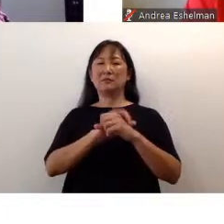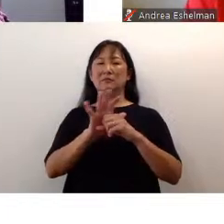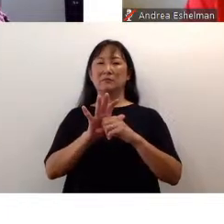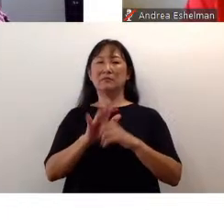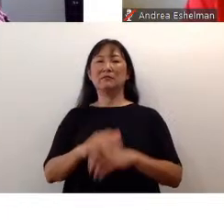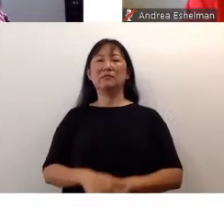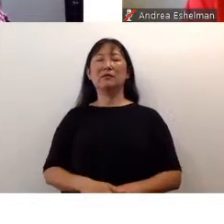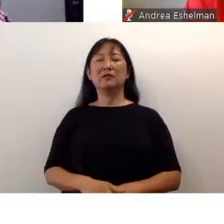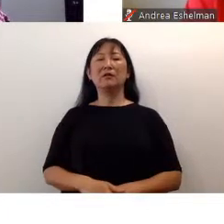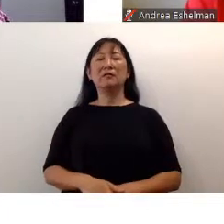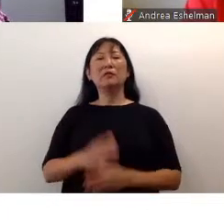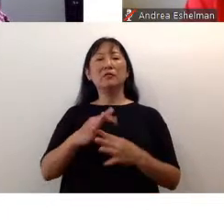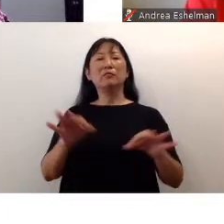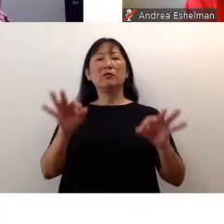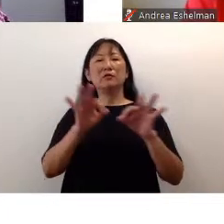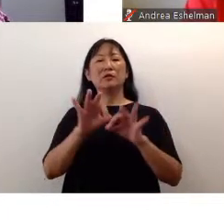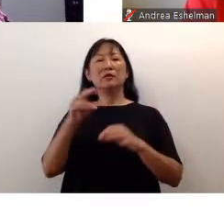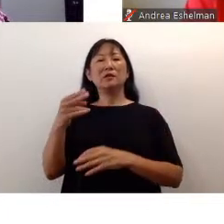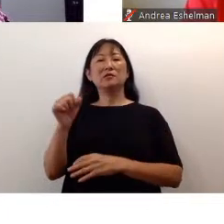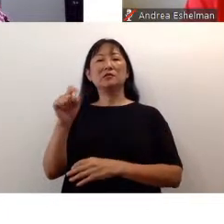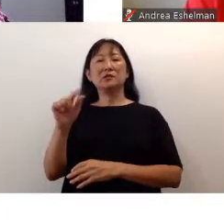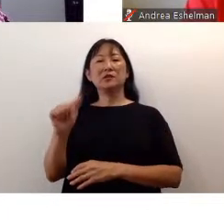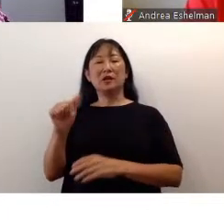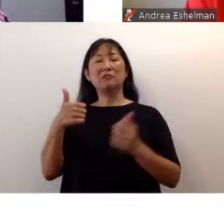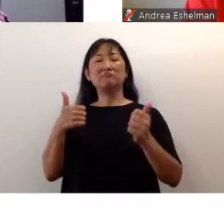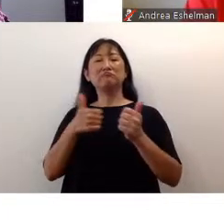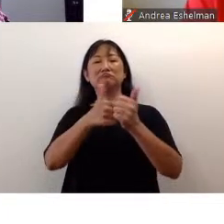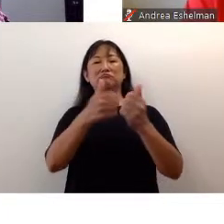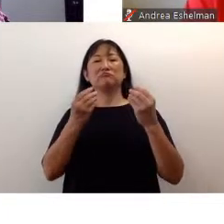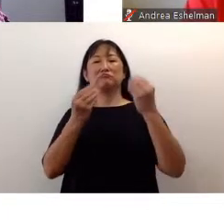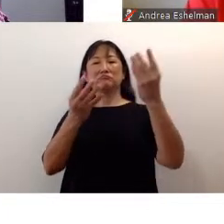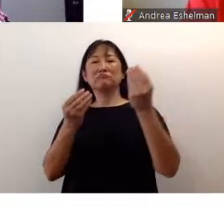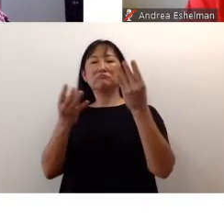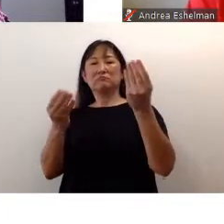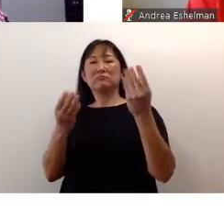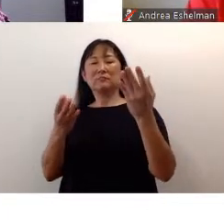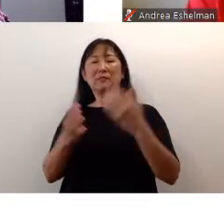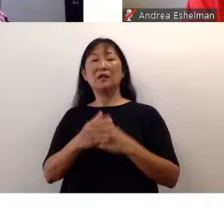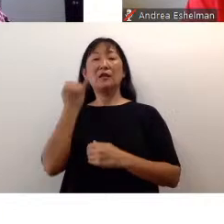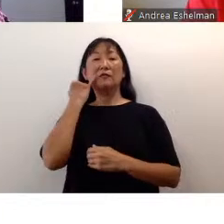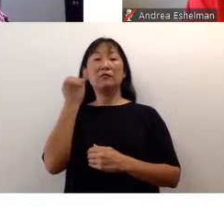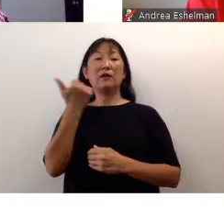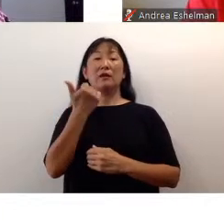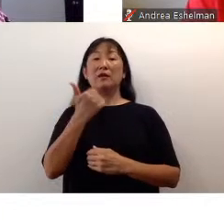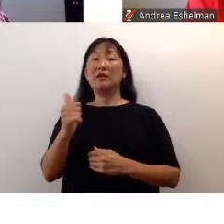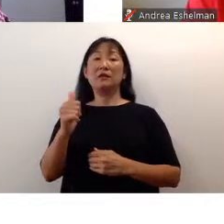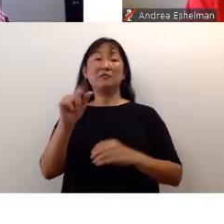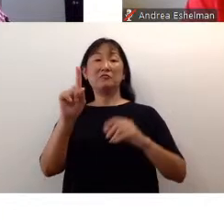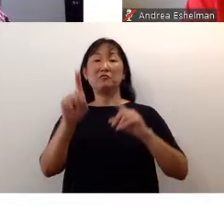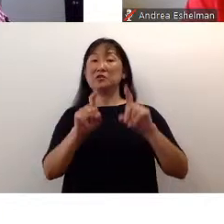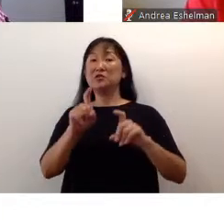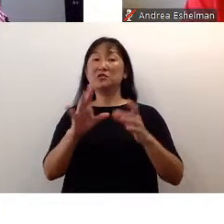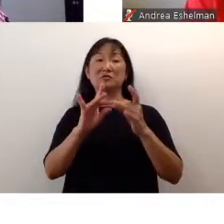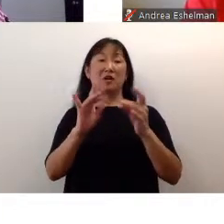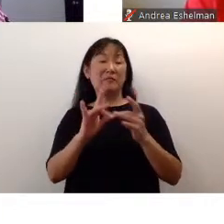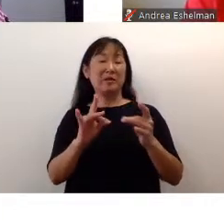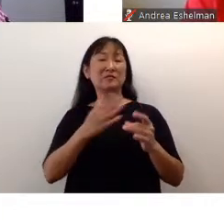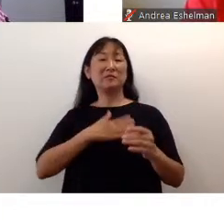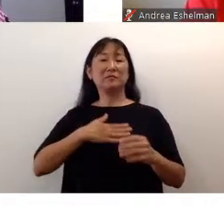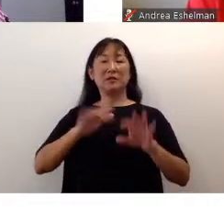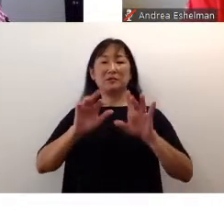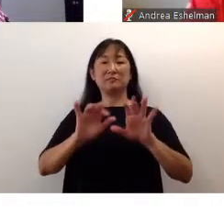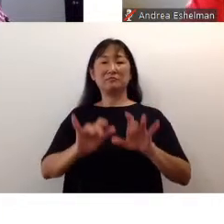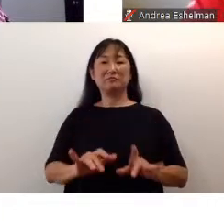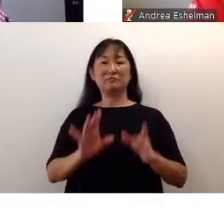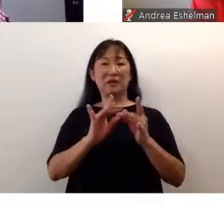on. And if you have concerns, I would ask you, as we've done before, to put your comments in the comments below, and we will try to answer them